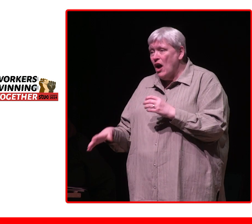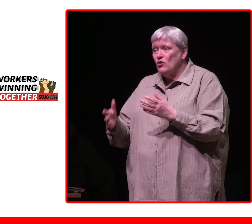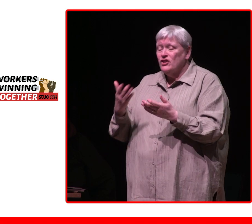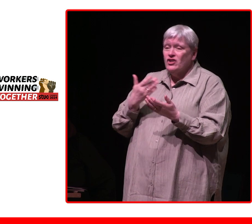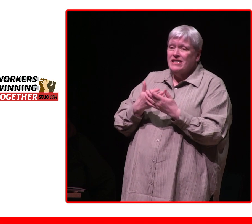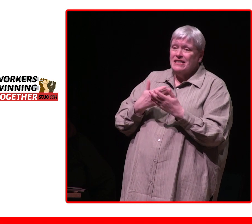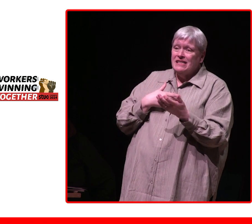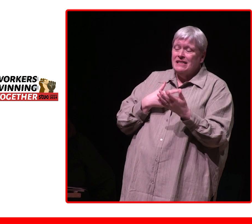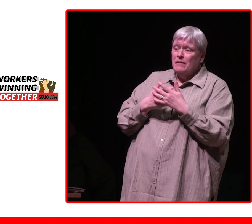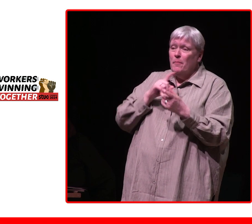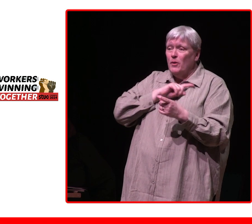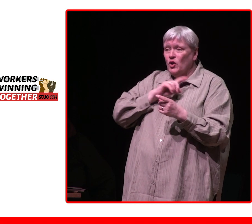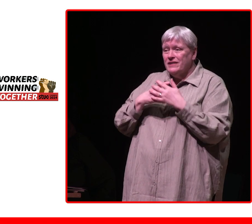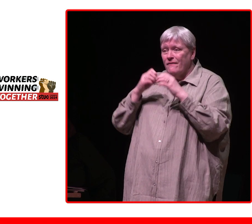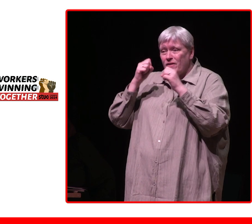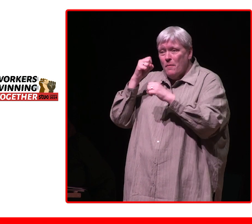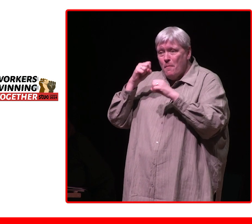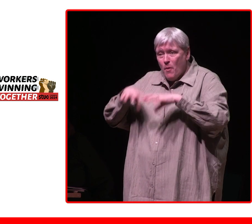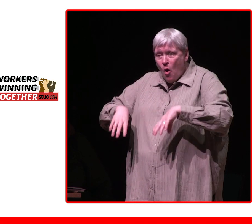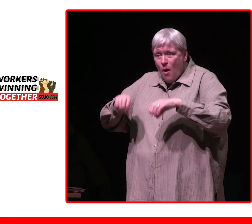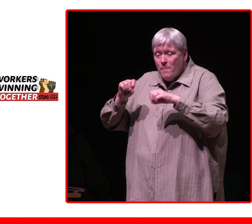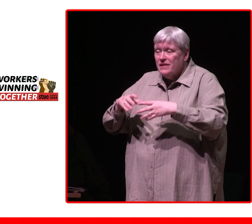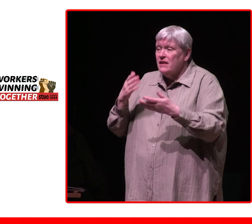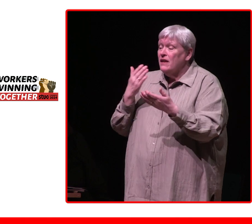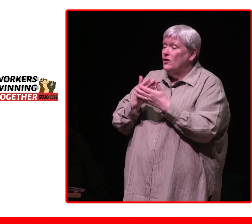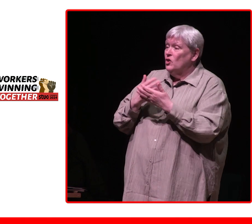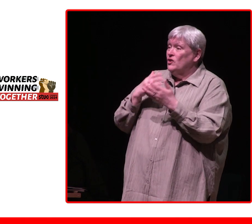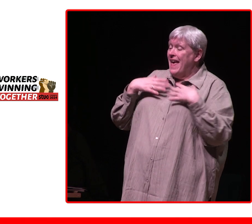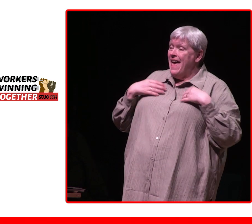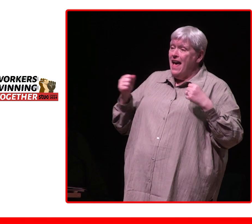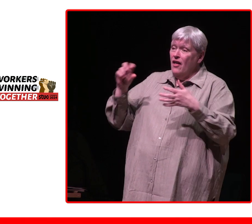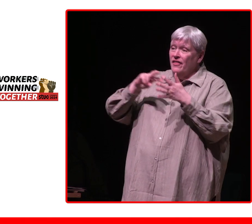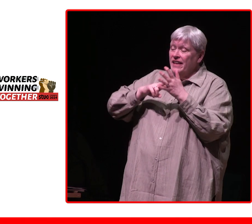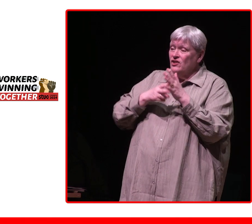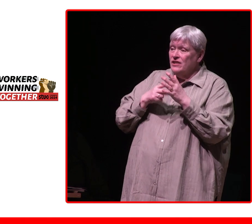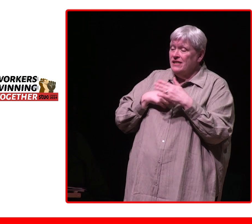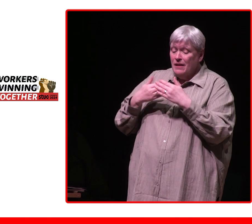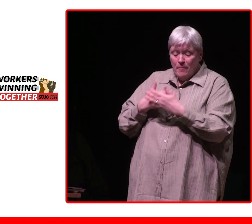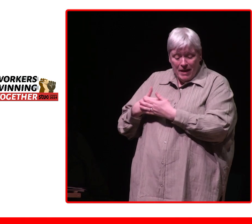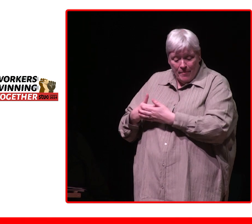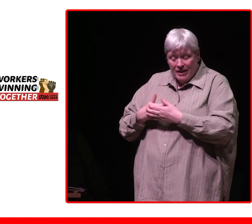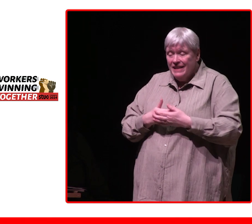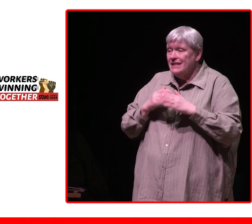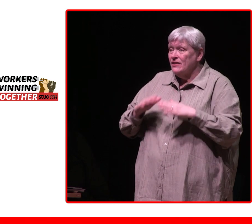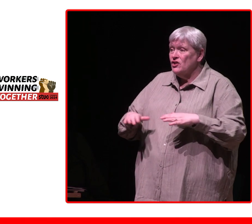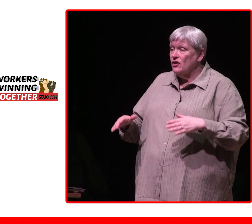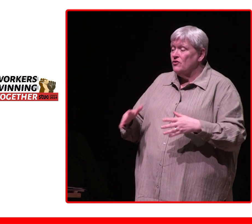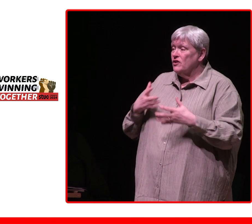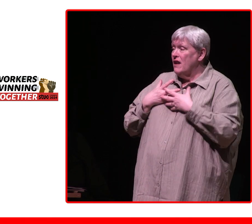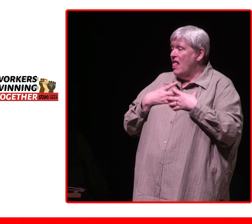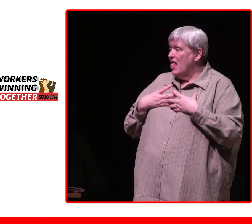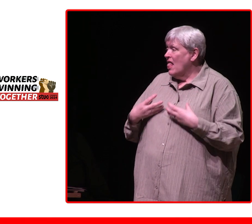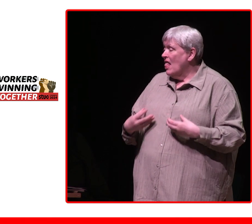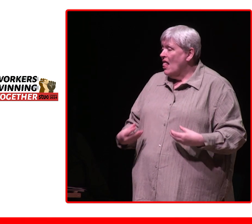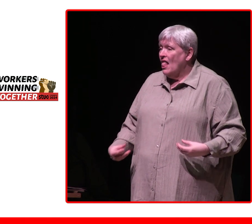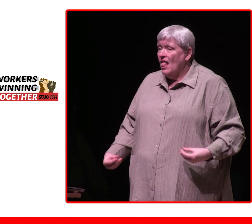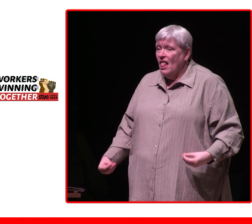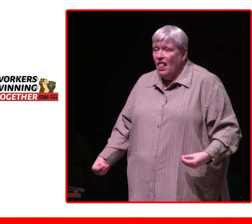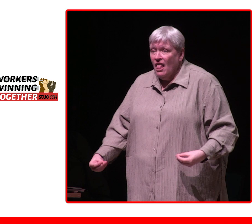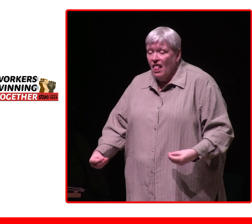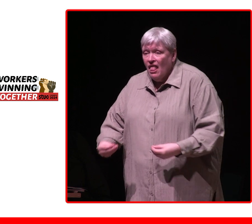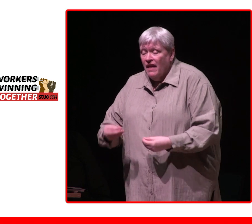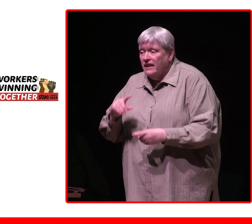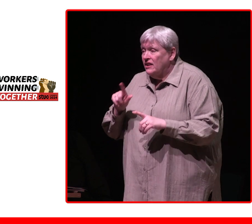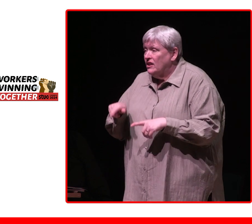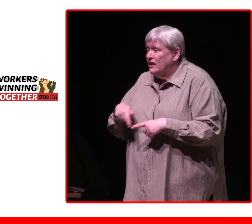the Israeli bombing. We know that health agencies have reported that babies and children are so dehydrated and malnourished